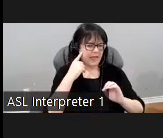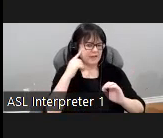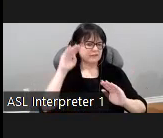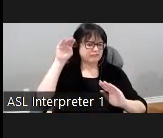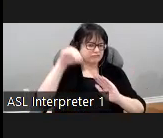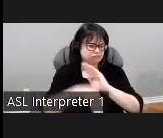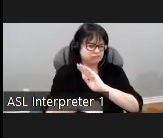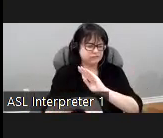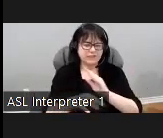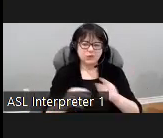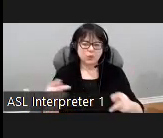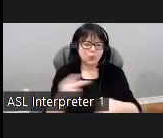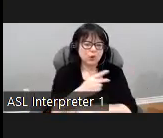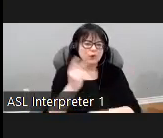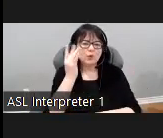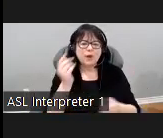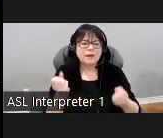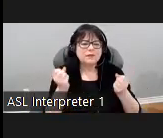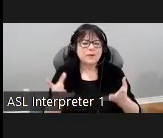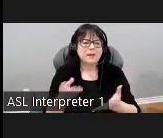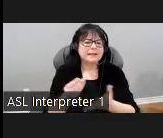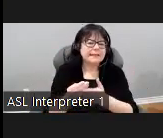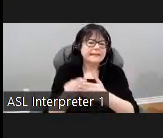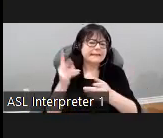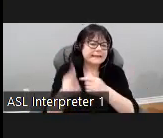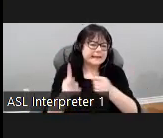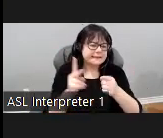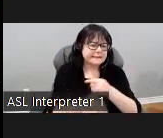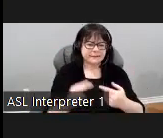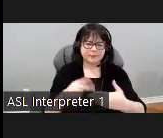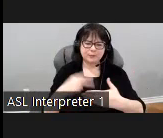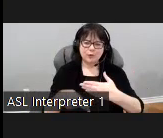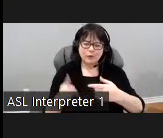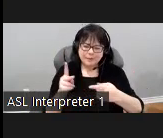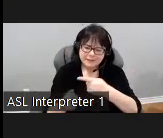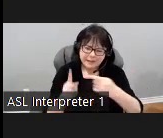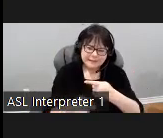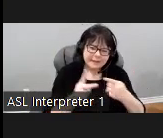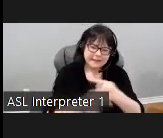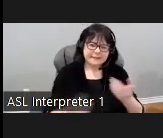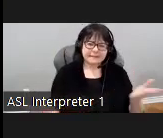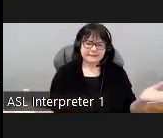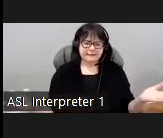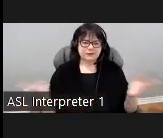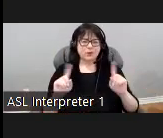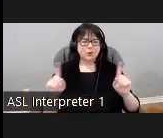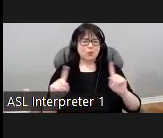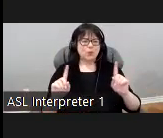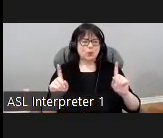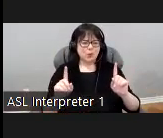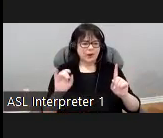austerity measures over time. The social safety net has been hollowed out. And so people are